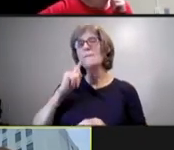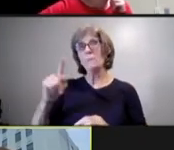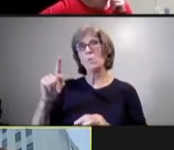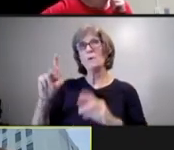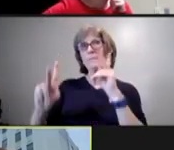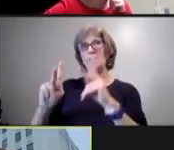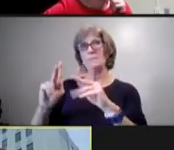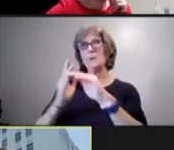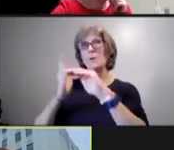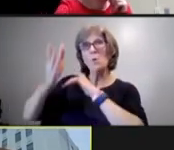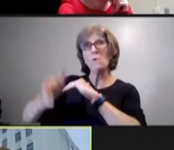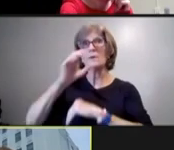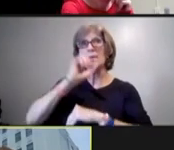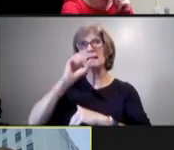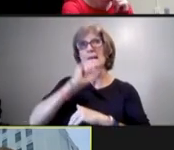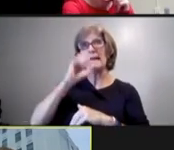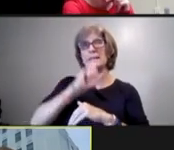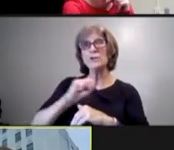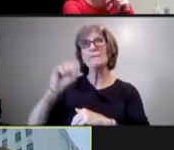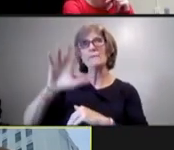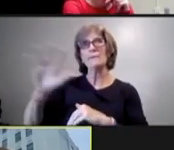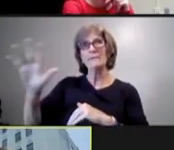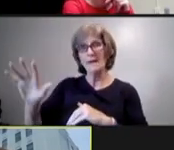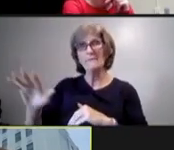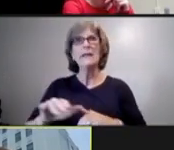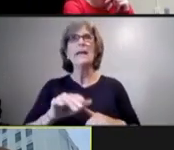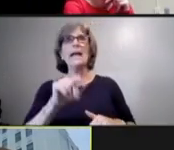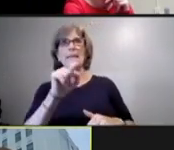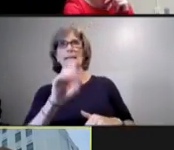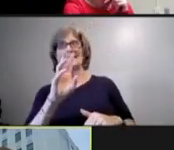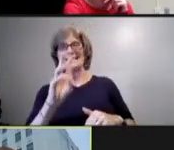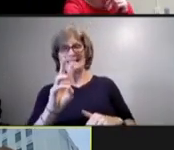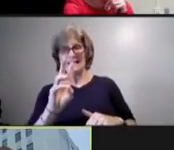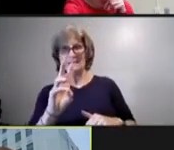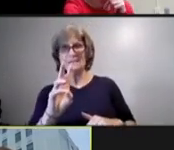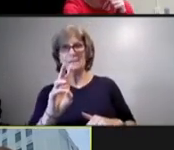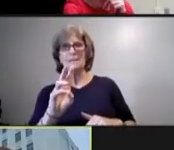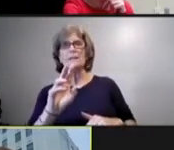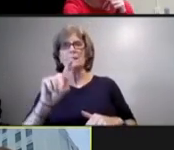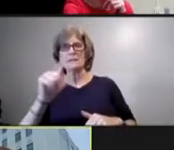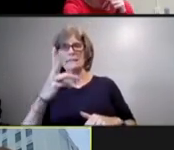Reed and Heldman Street, respectively. The total development cost for Phase 1B is